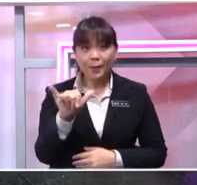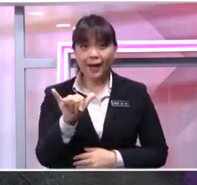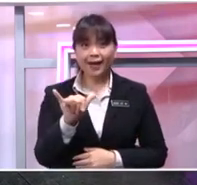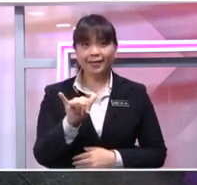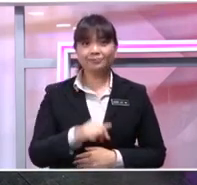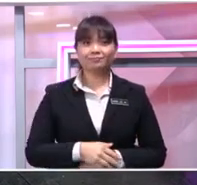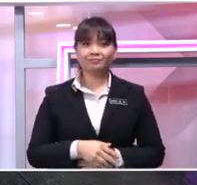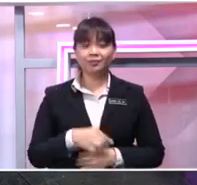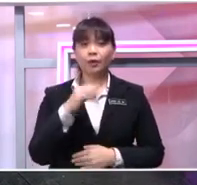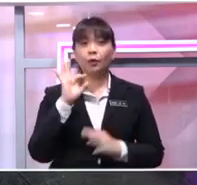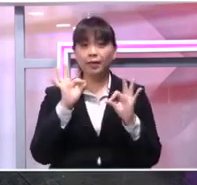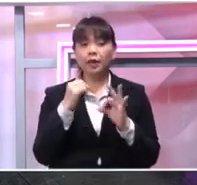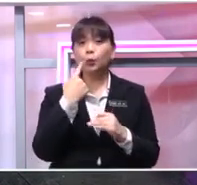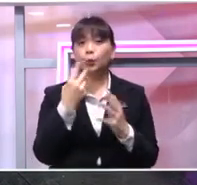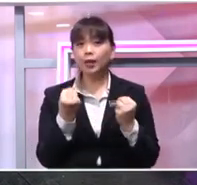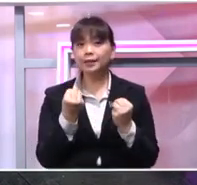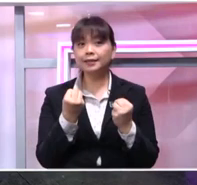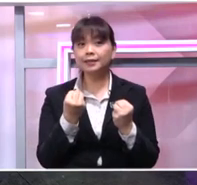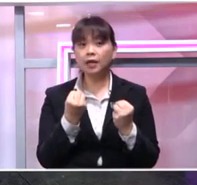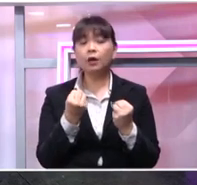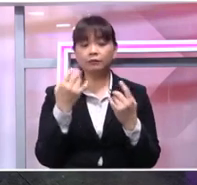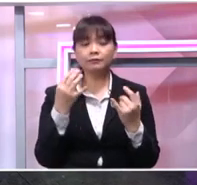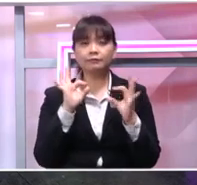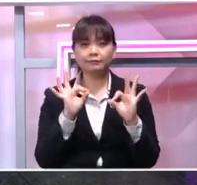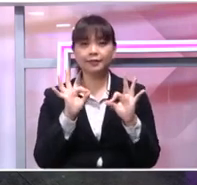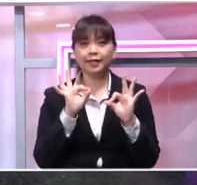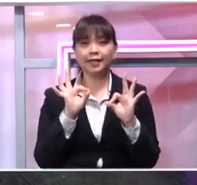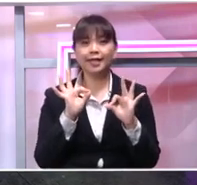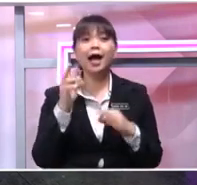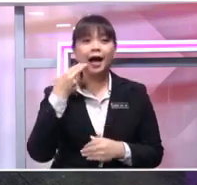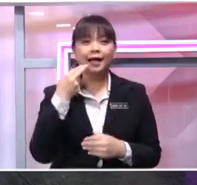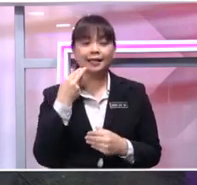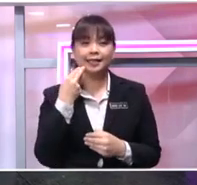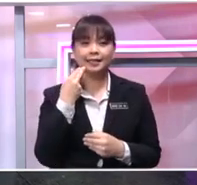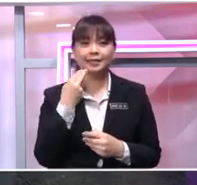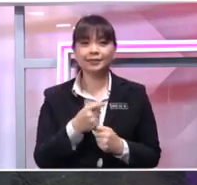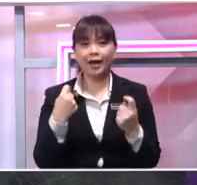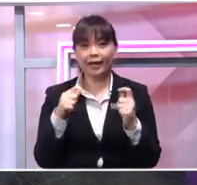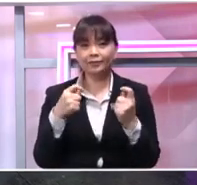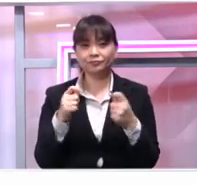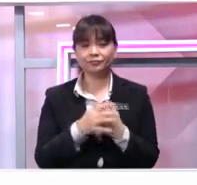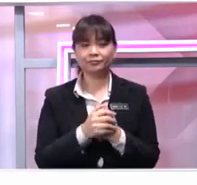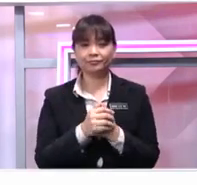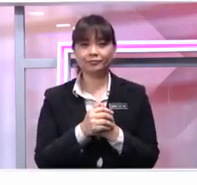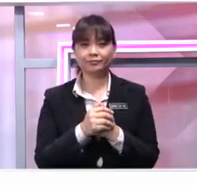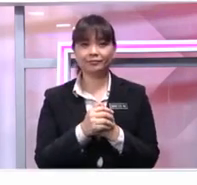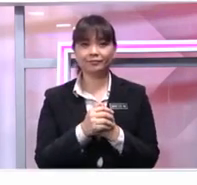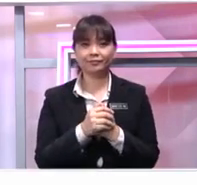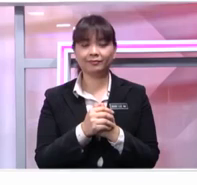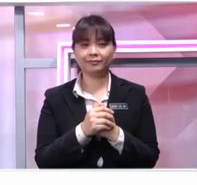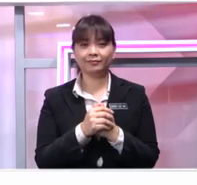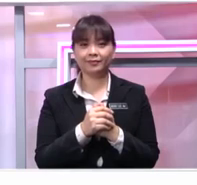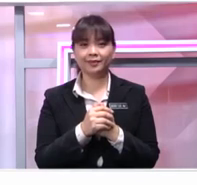So who wants to answer? Okay, good, Hanis. You are Hanis. A bit too late, Ahnaf and Hakimi. Hanis